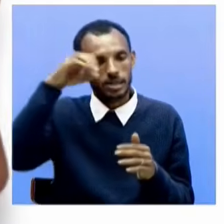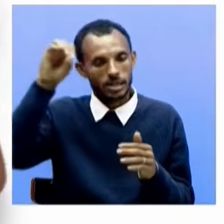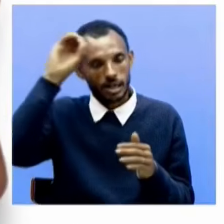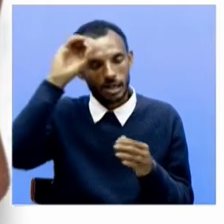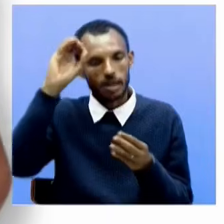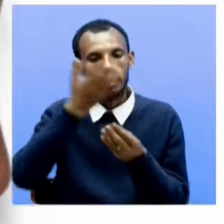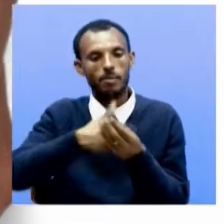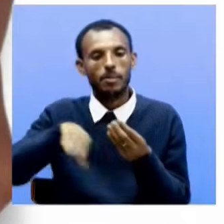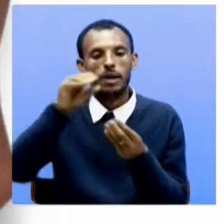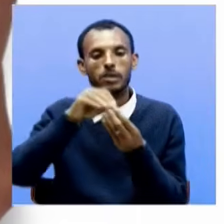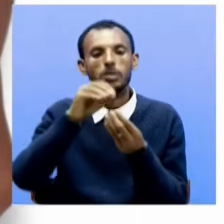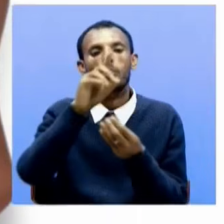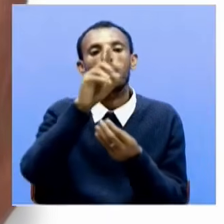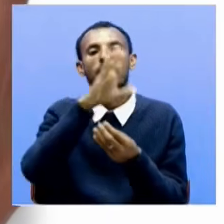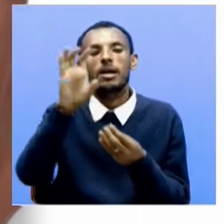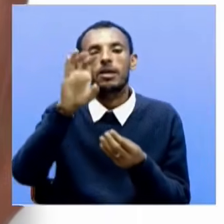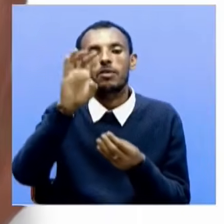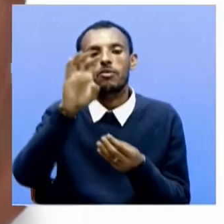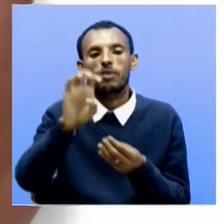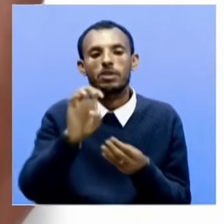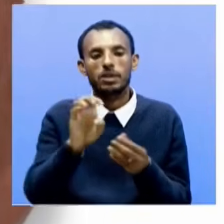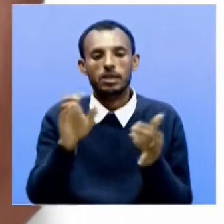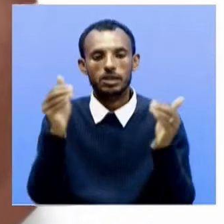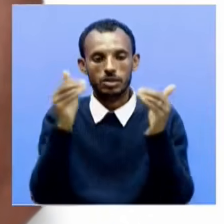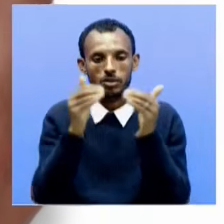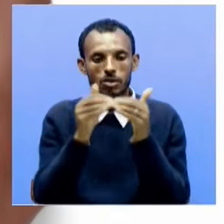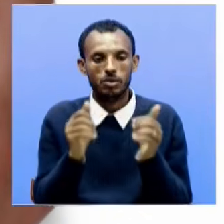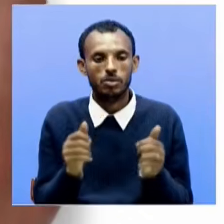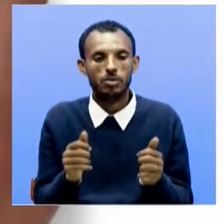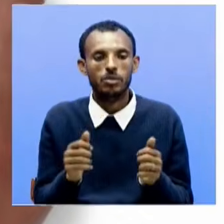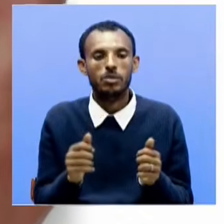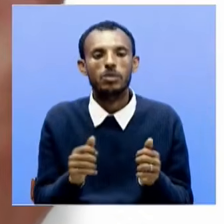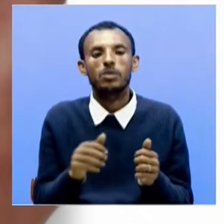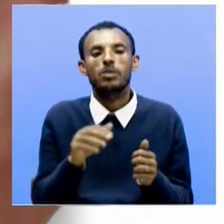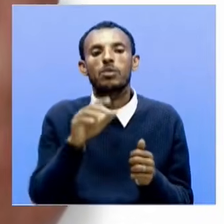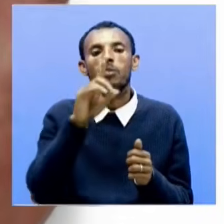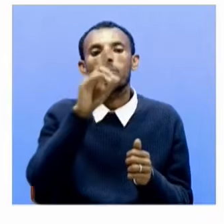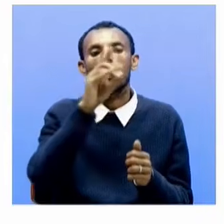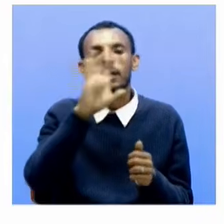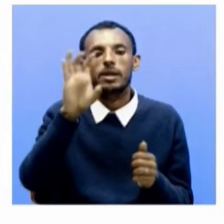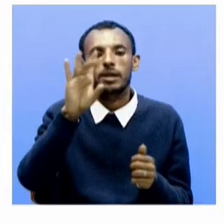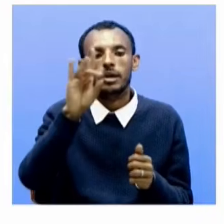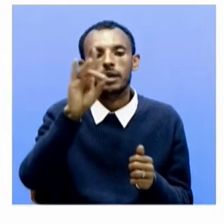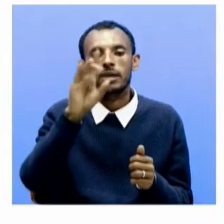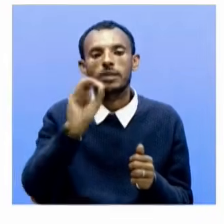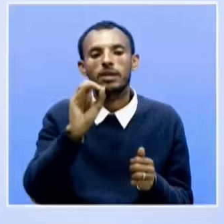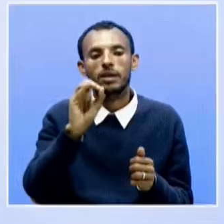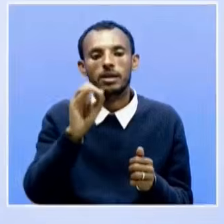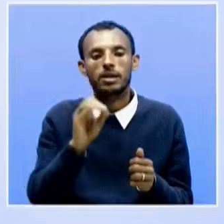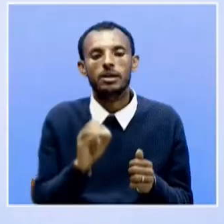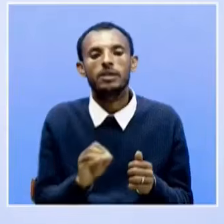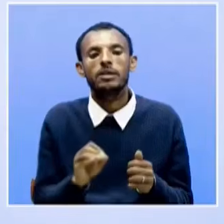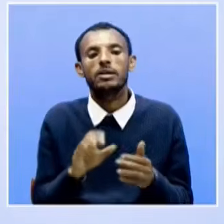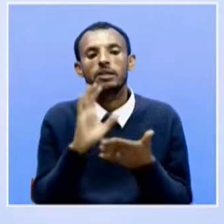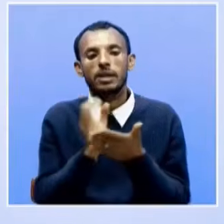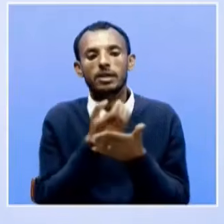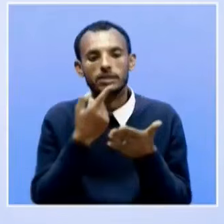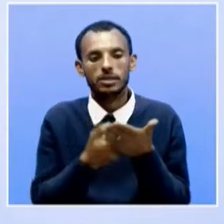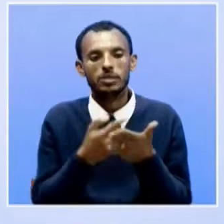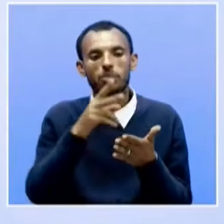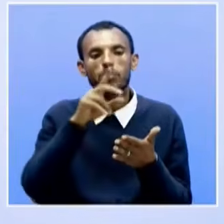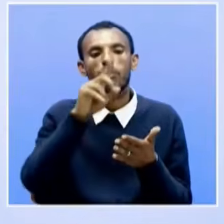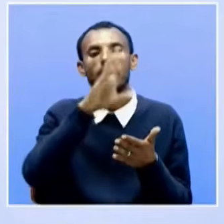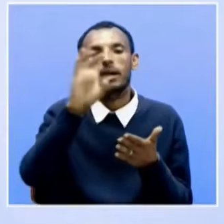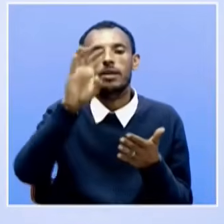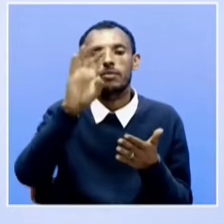plus 140 degree is equals to 180 degree. Then take this 140